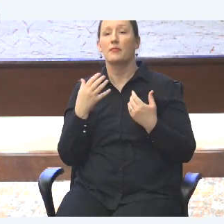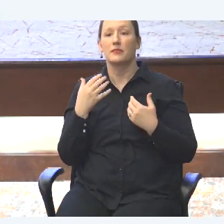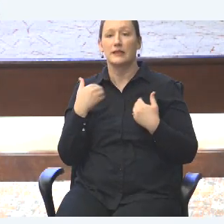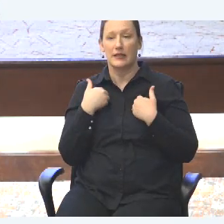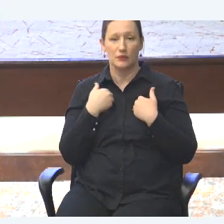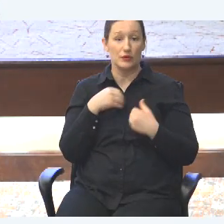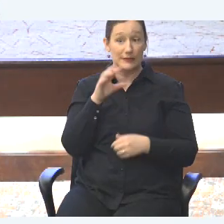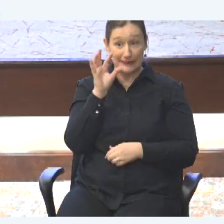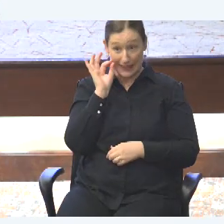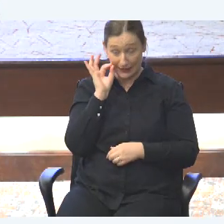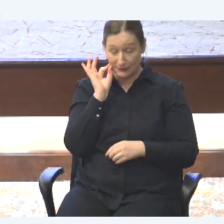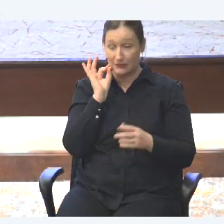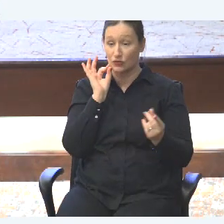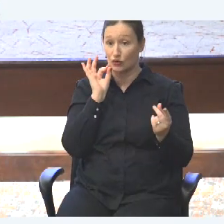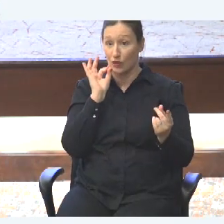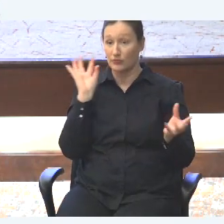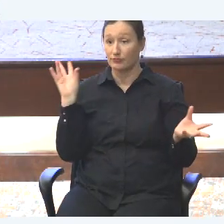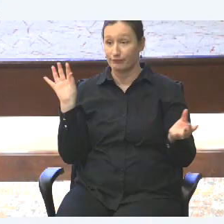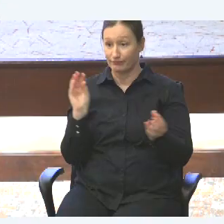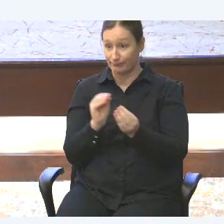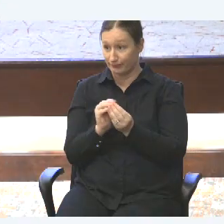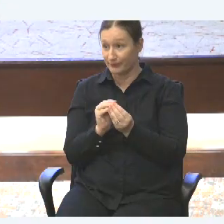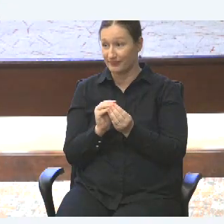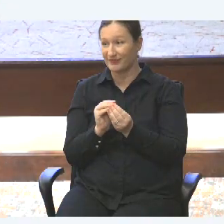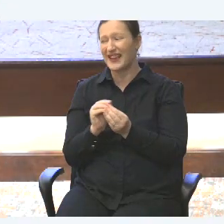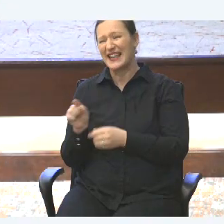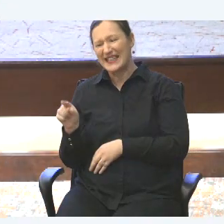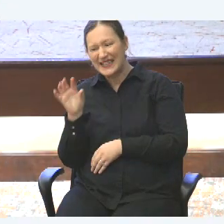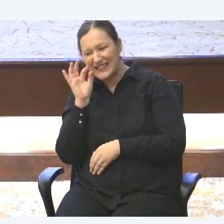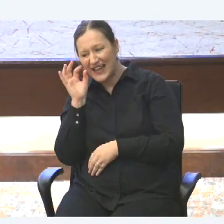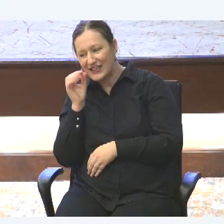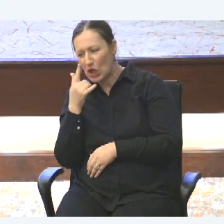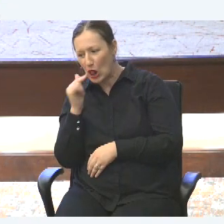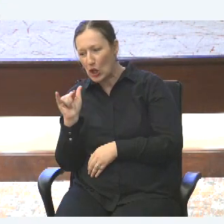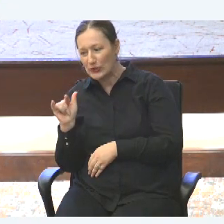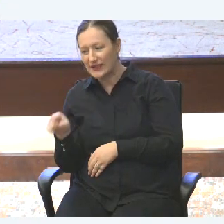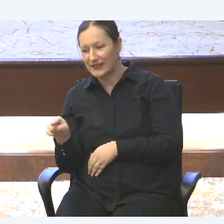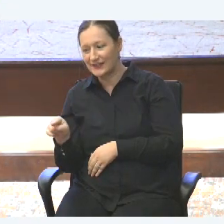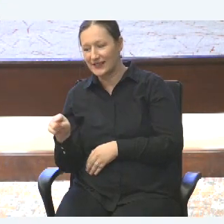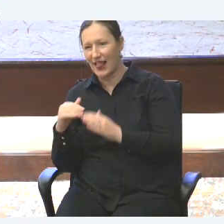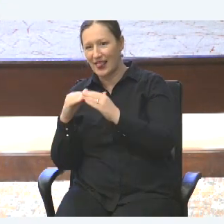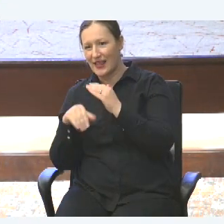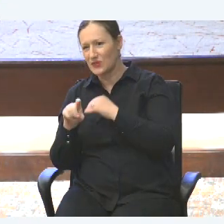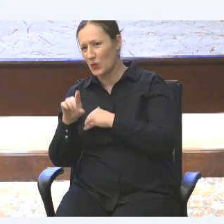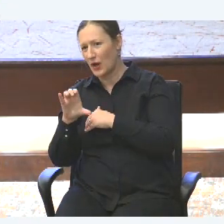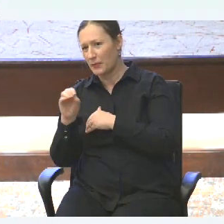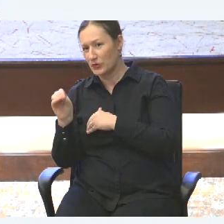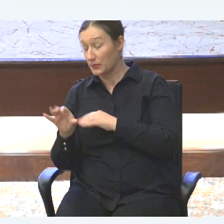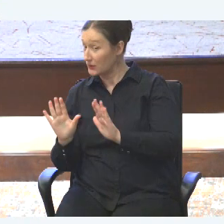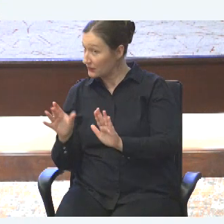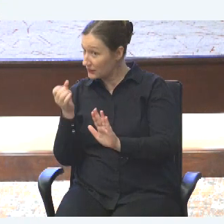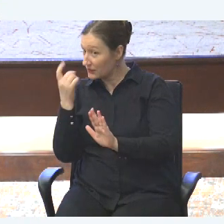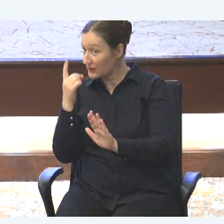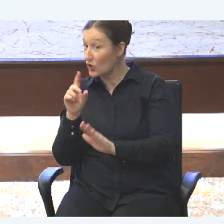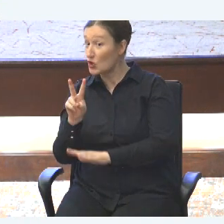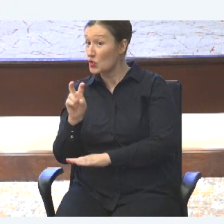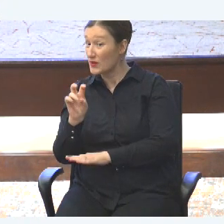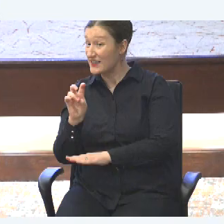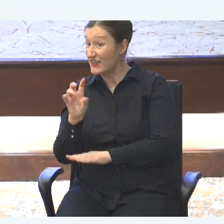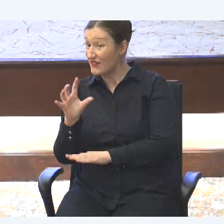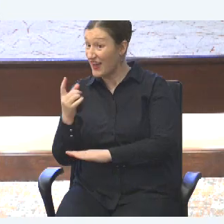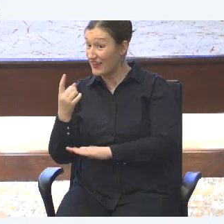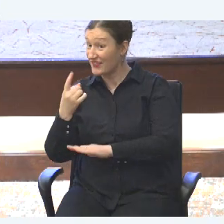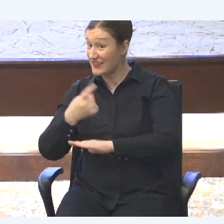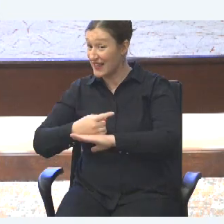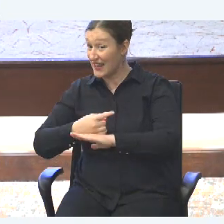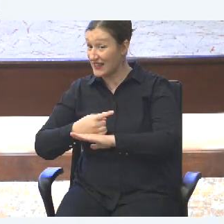cats. When we have significantly lower capacity in cats, it does look like our capacity is below 100%, but for 275 days out